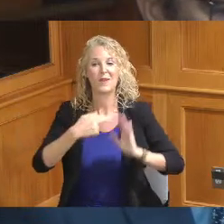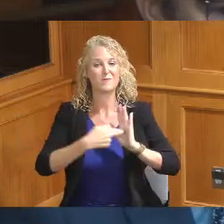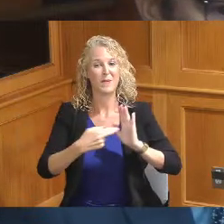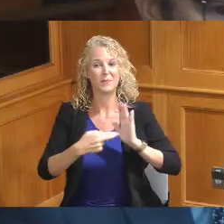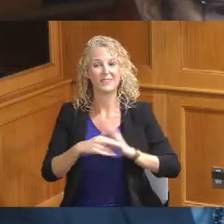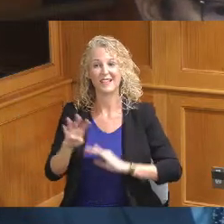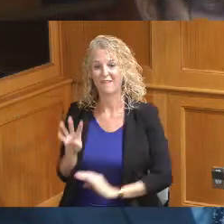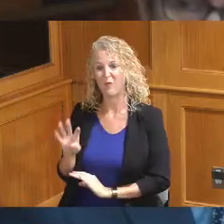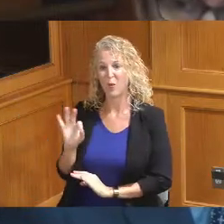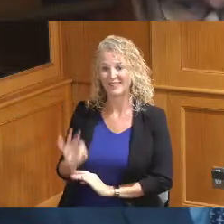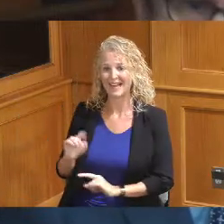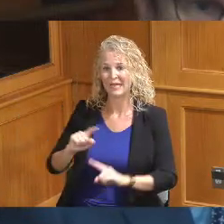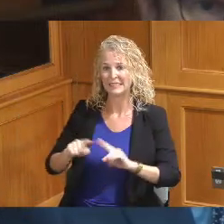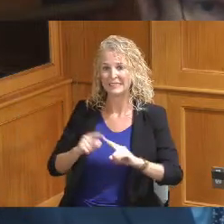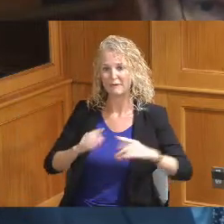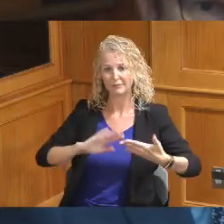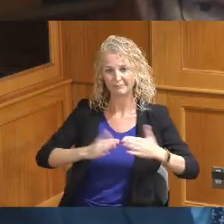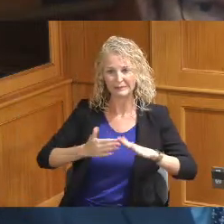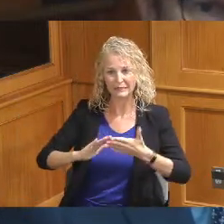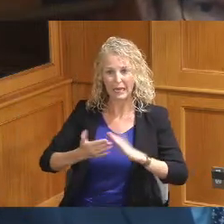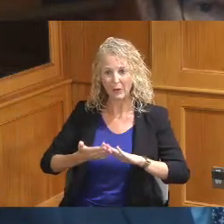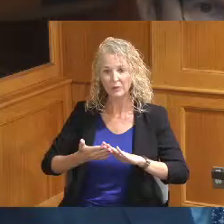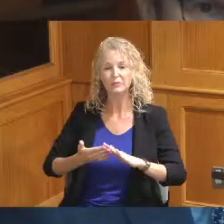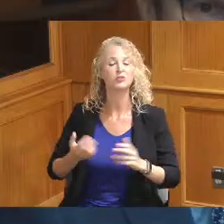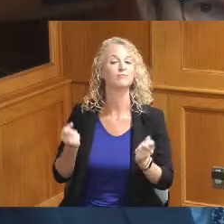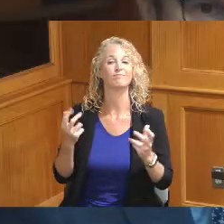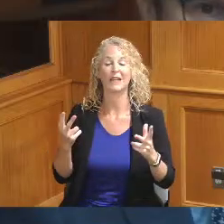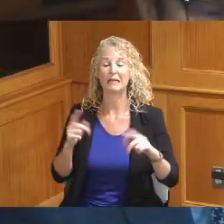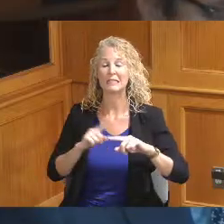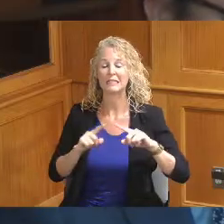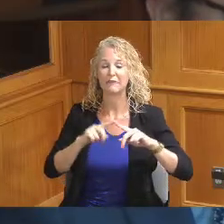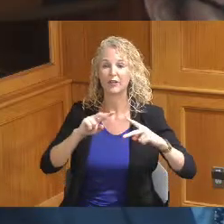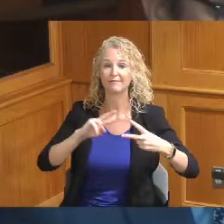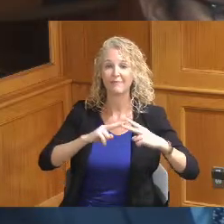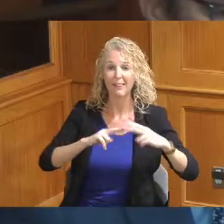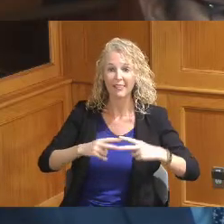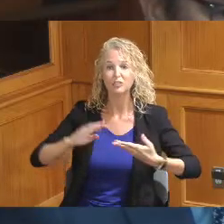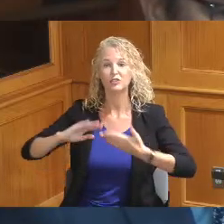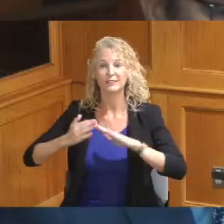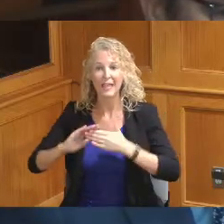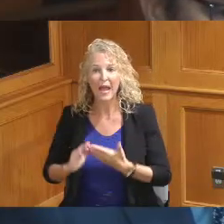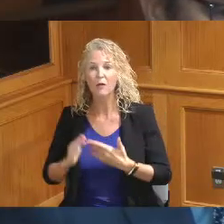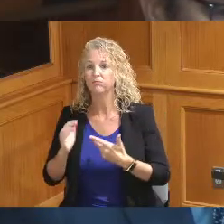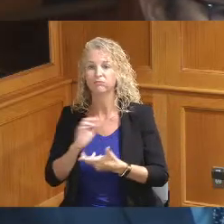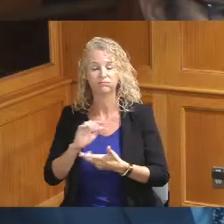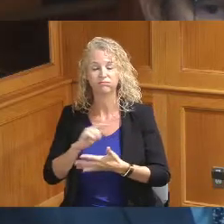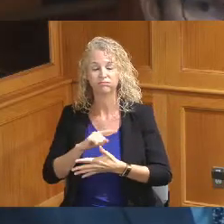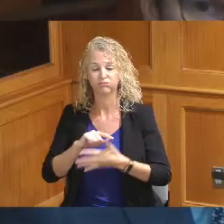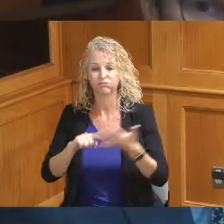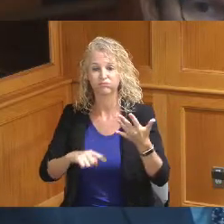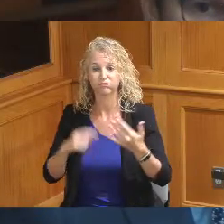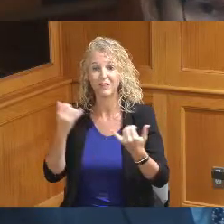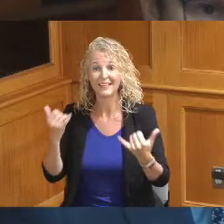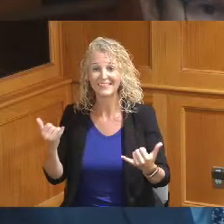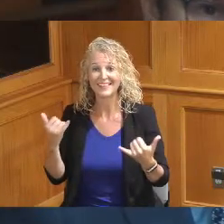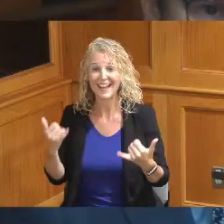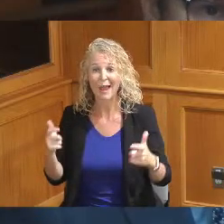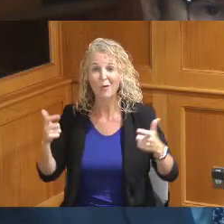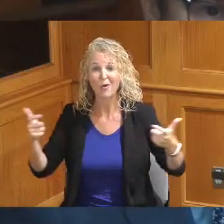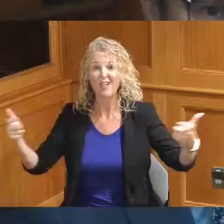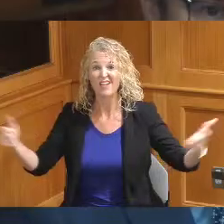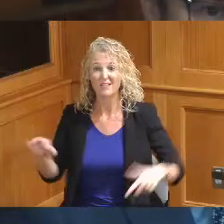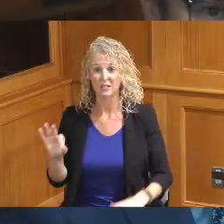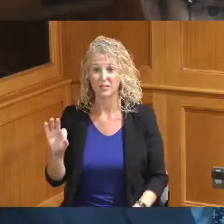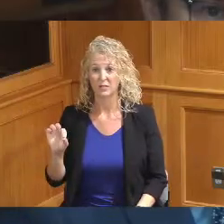49 municipalities. So we have villages, townships, and cities. And so to know that now it has expanded to